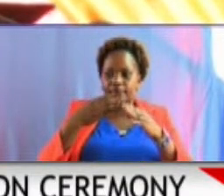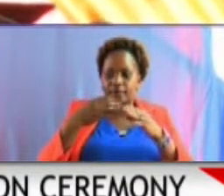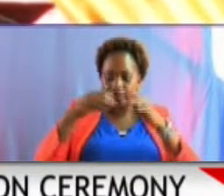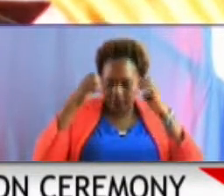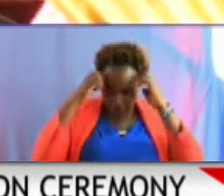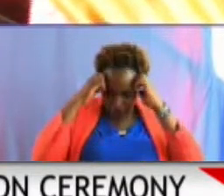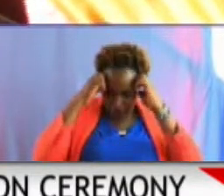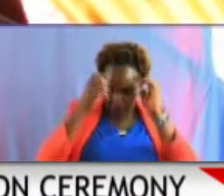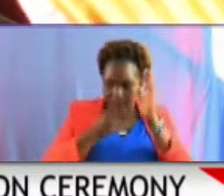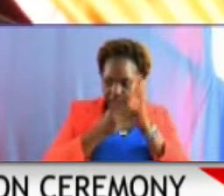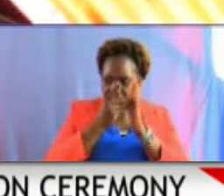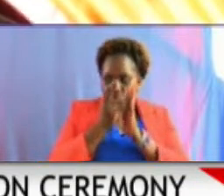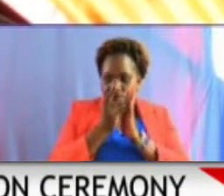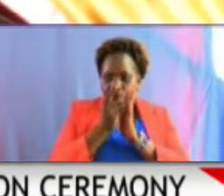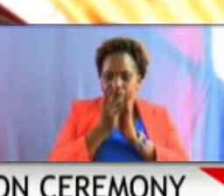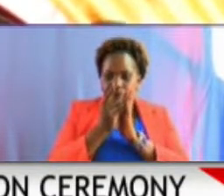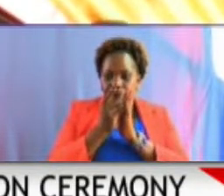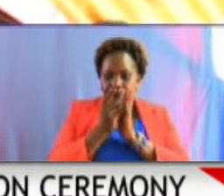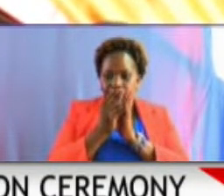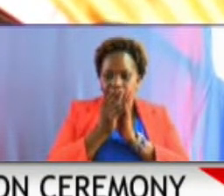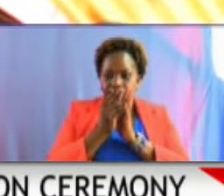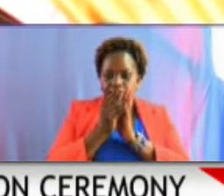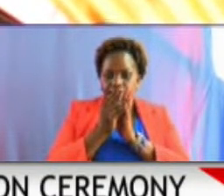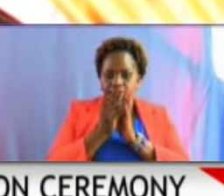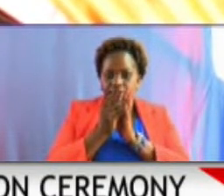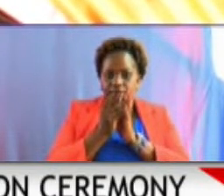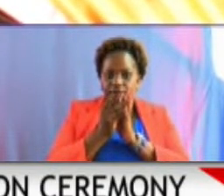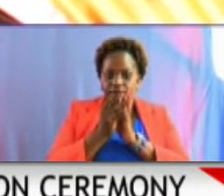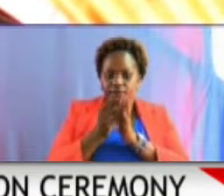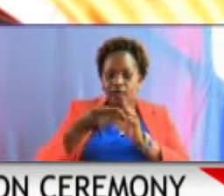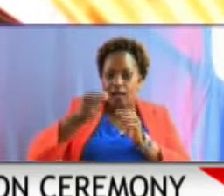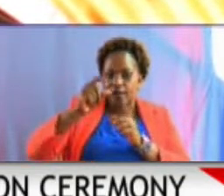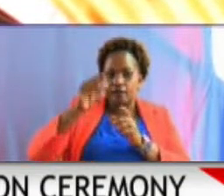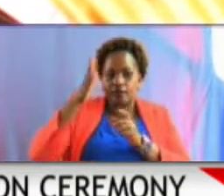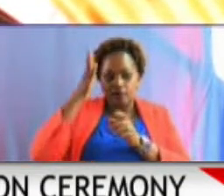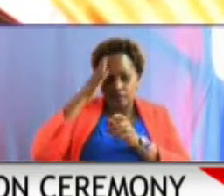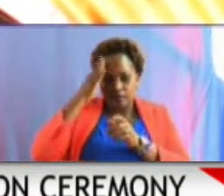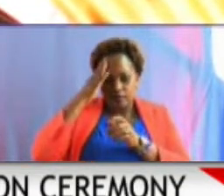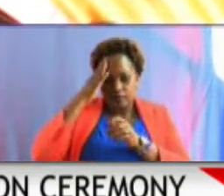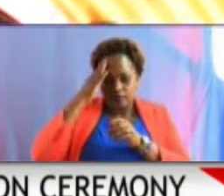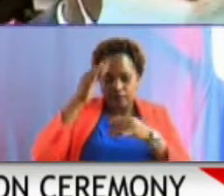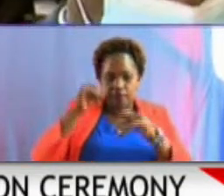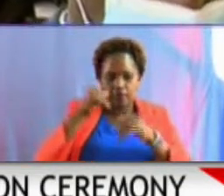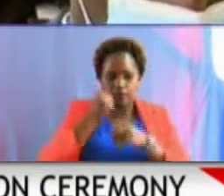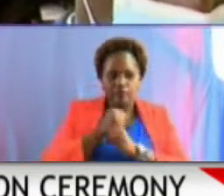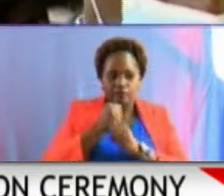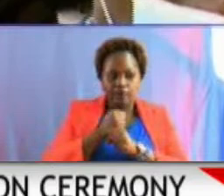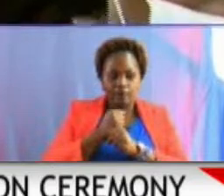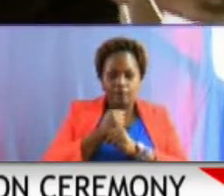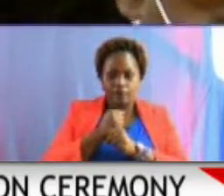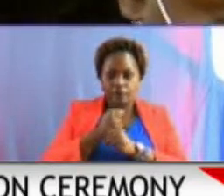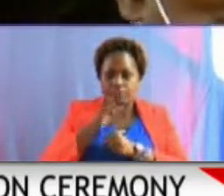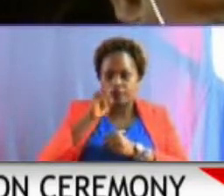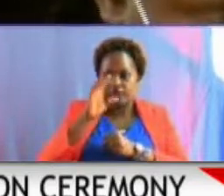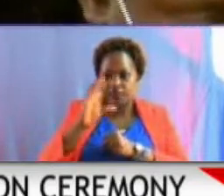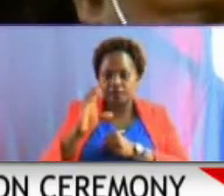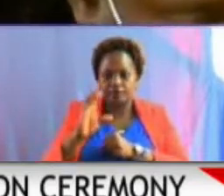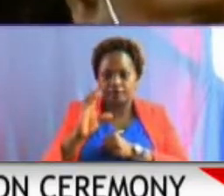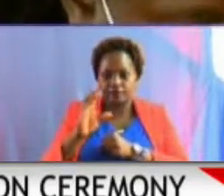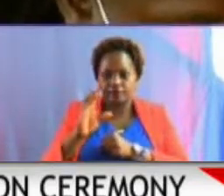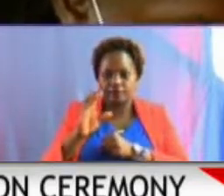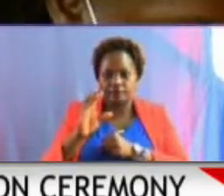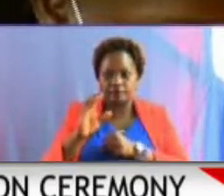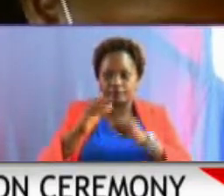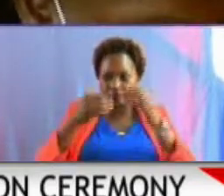academic developments. I additionally acknowledge the efforts made by the Vice Chancellor,